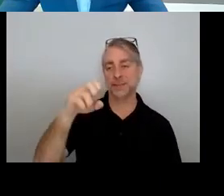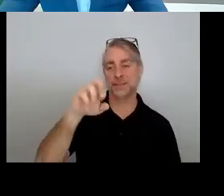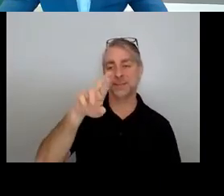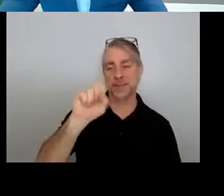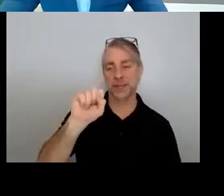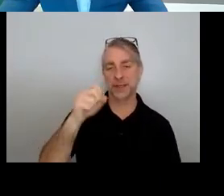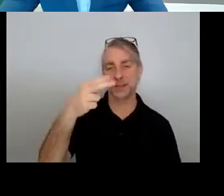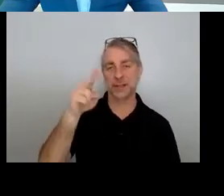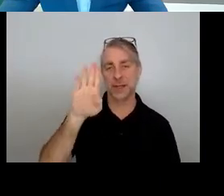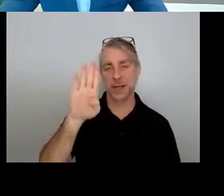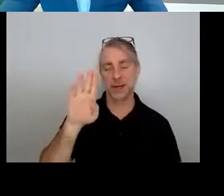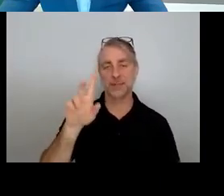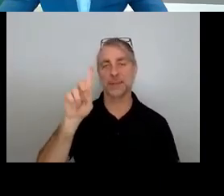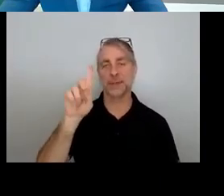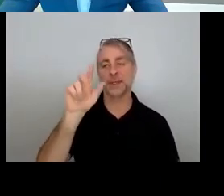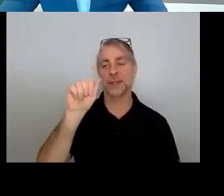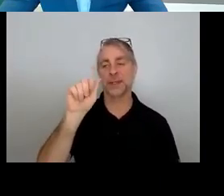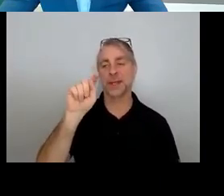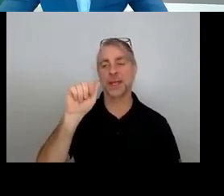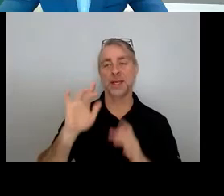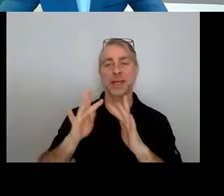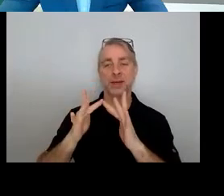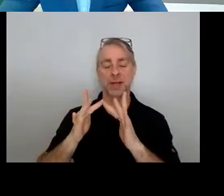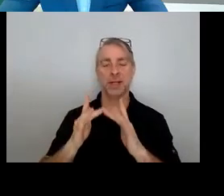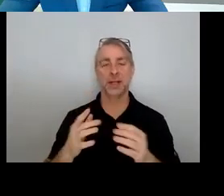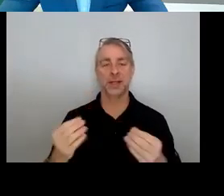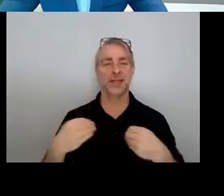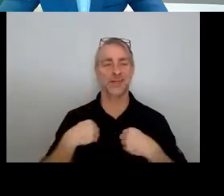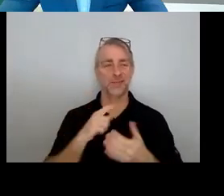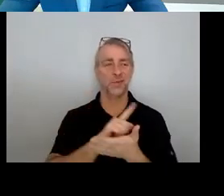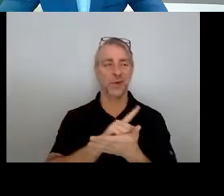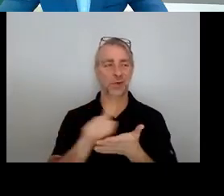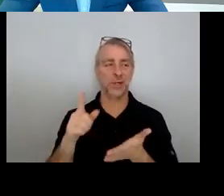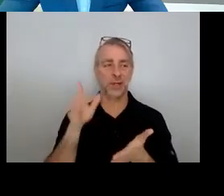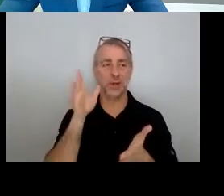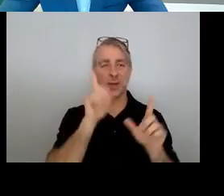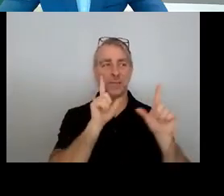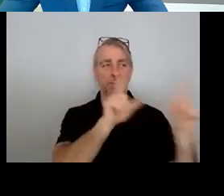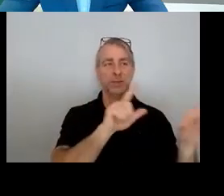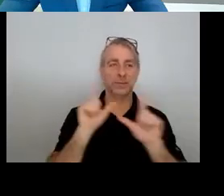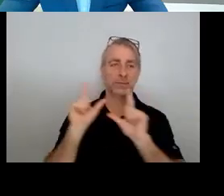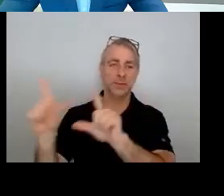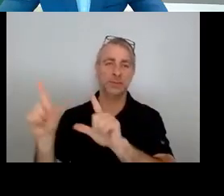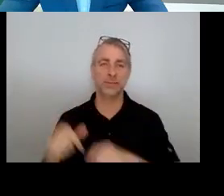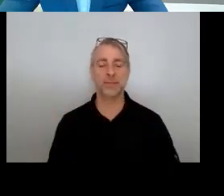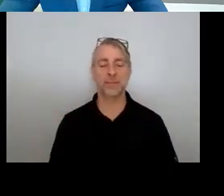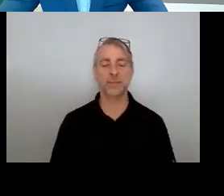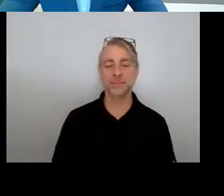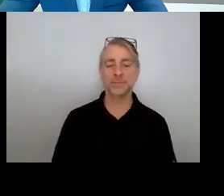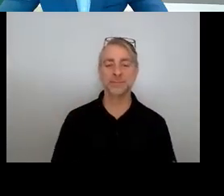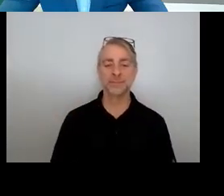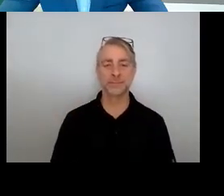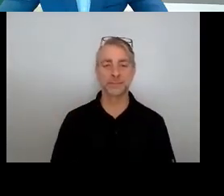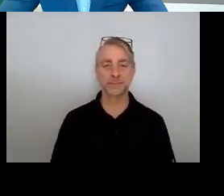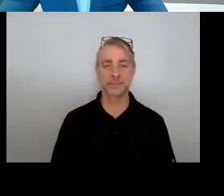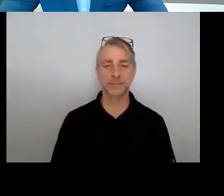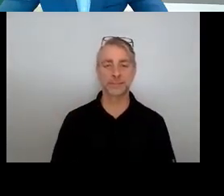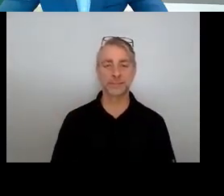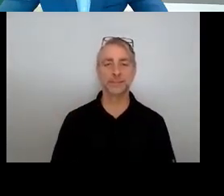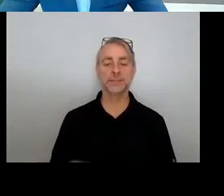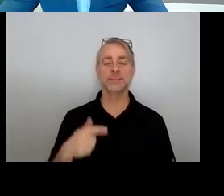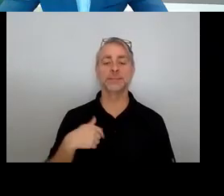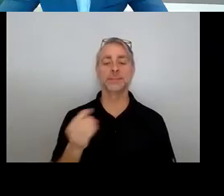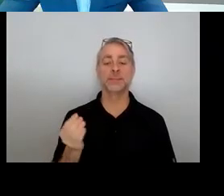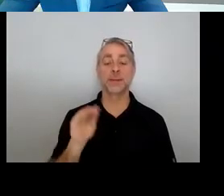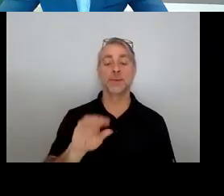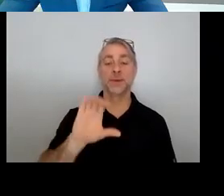so to get that together, but it will be posted. And I put into the chat and things too, and